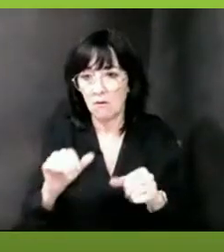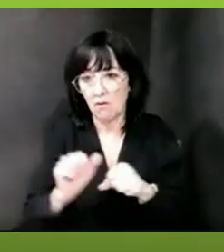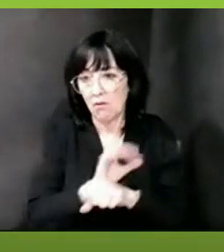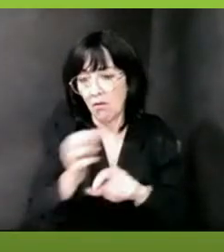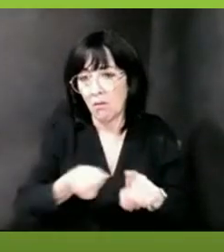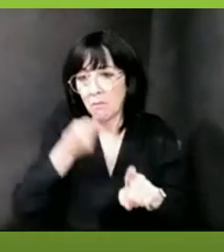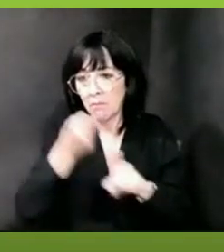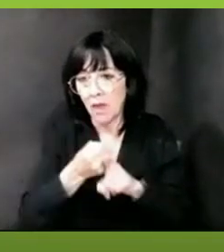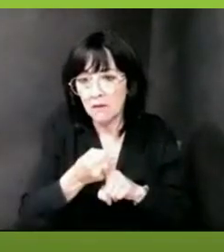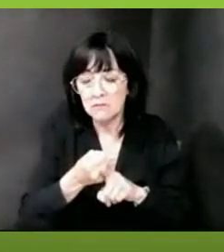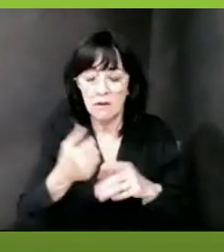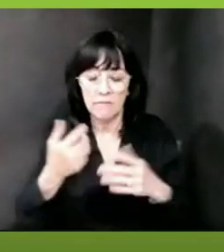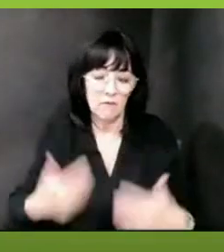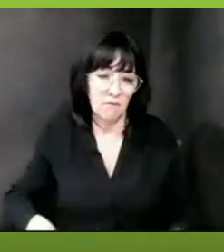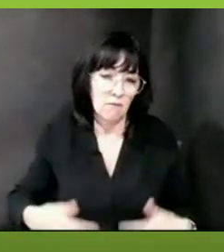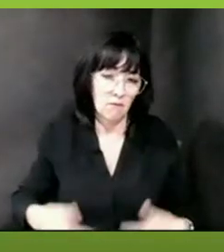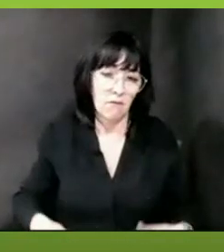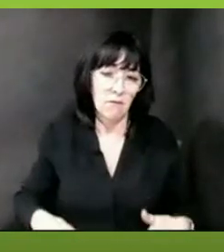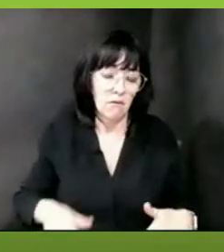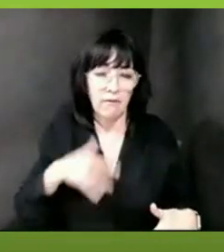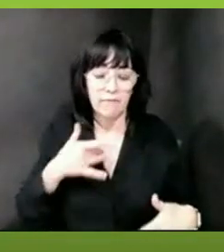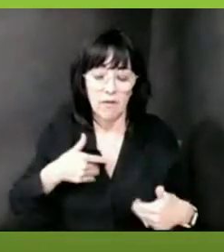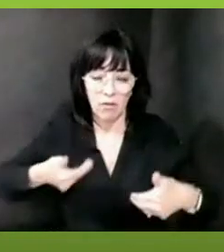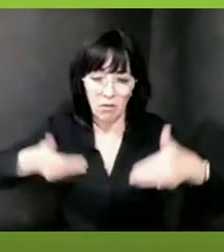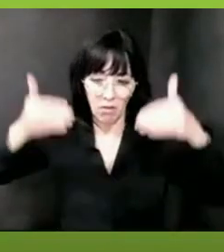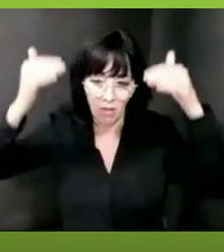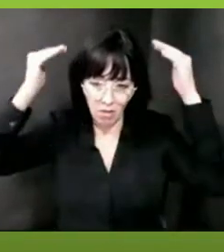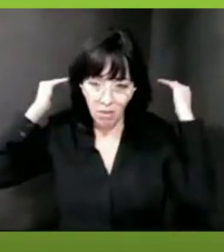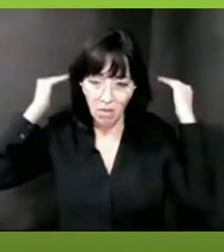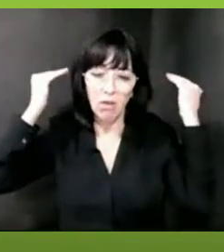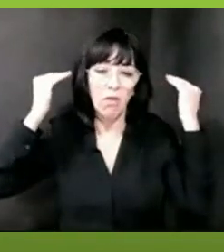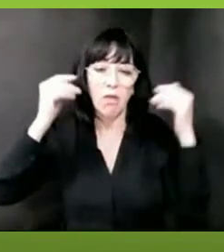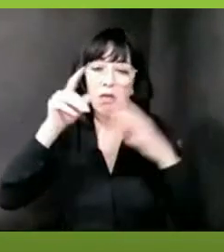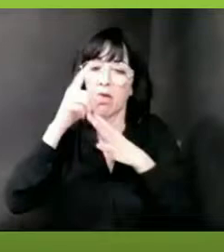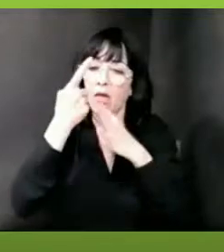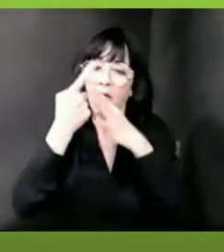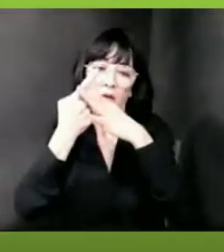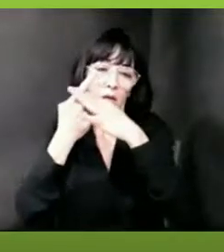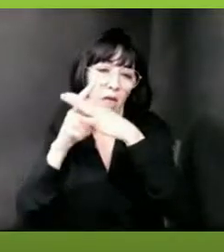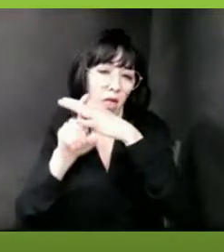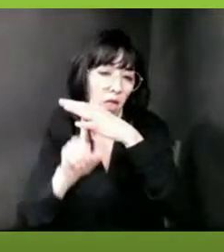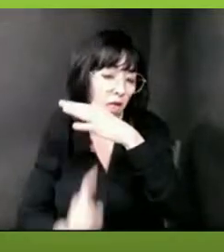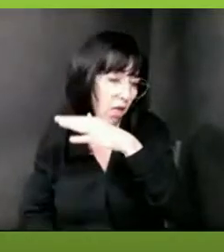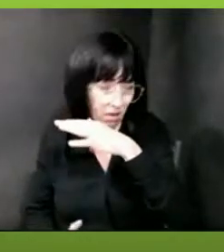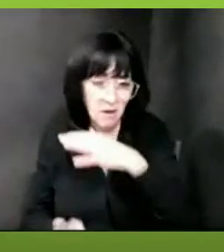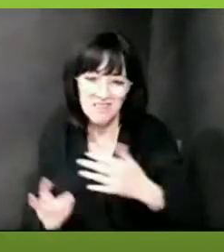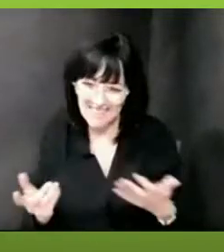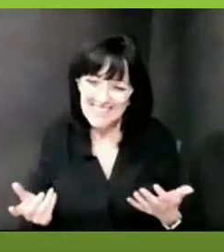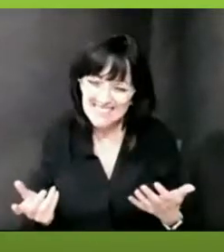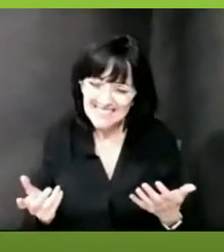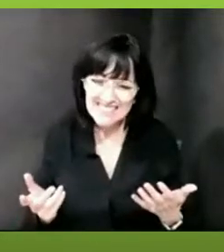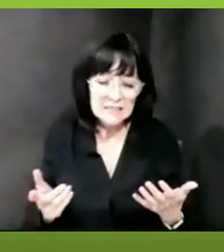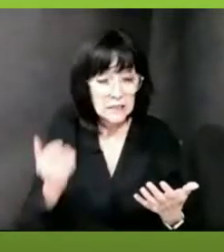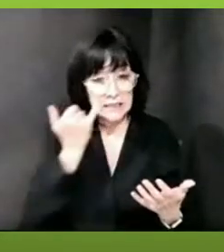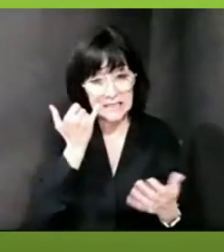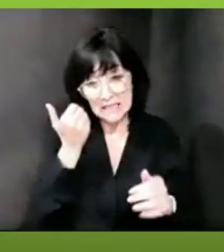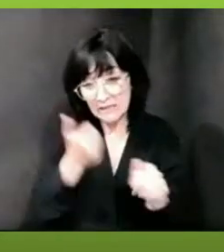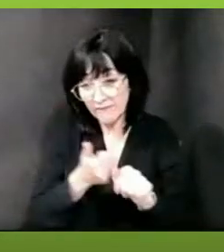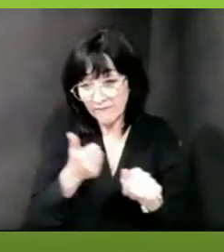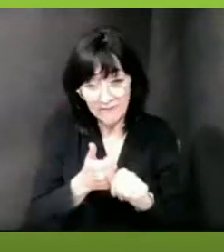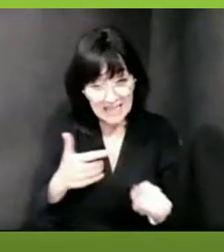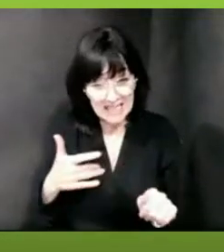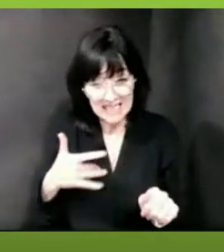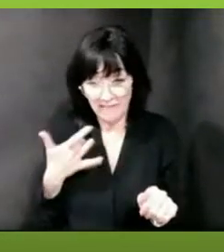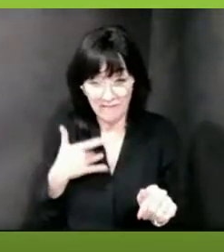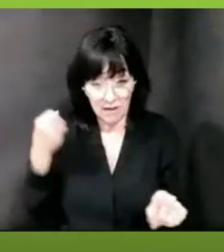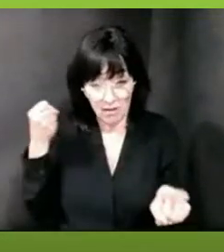like to point out that if there is someone who feels like they're not doing enough during the pandemic, or feel like the pandemic is